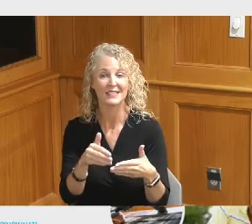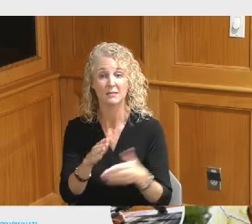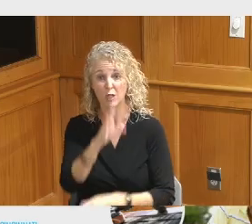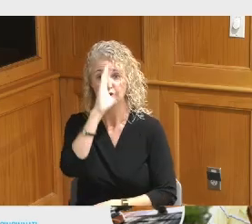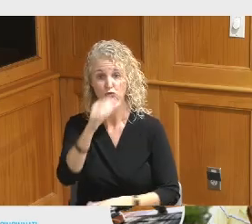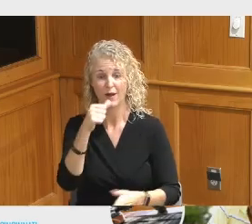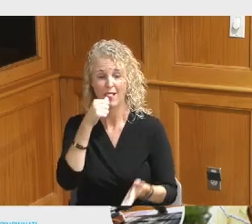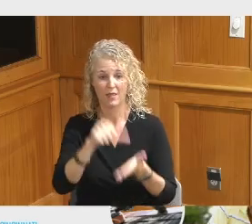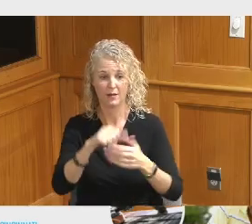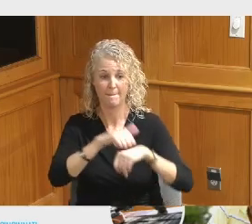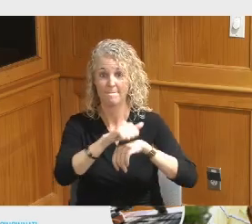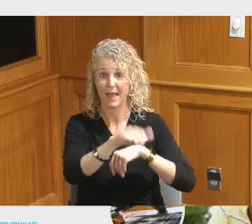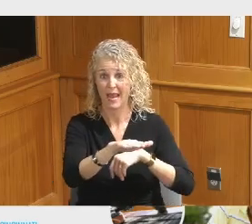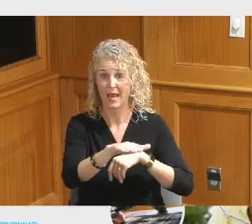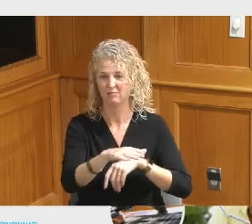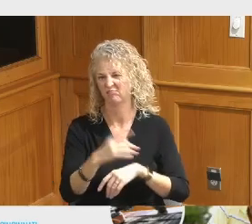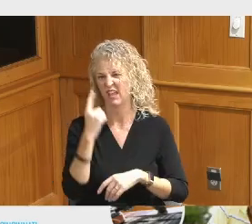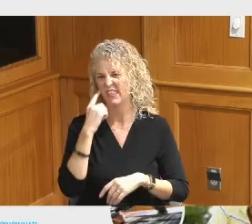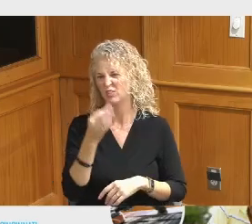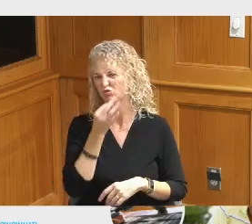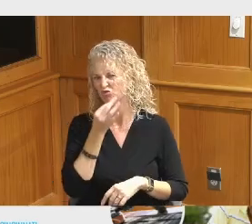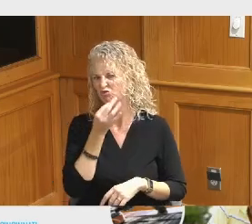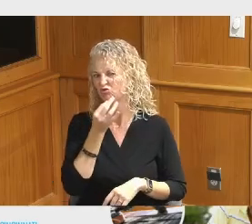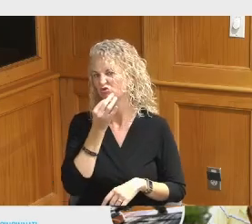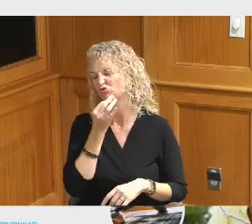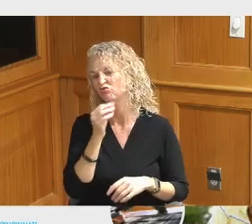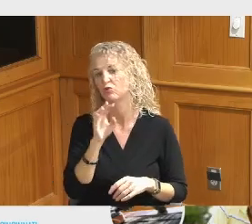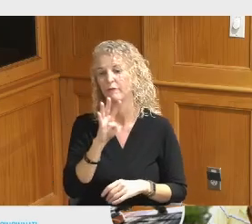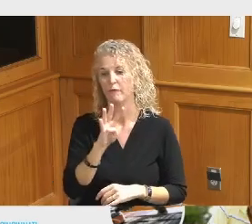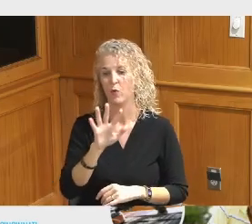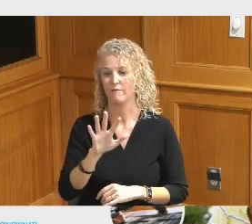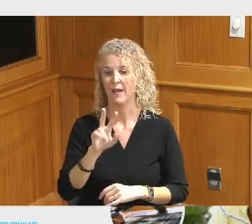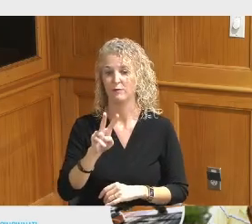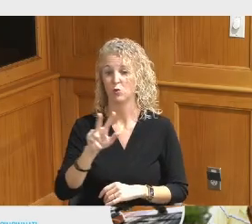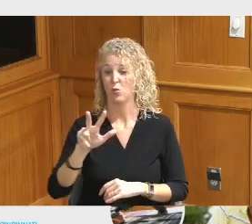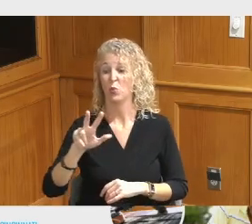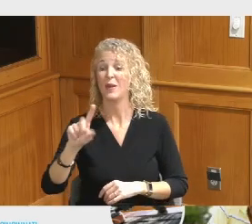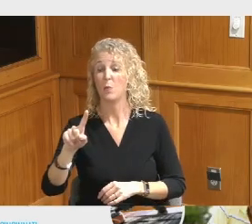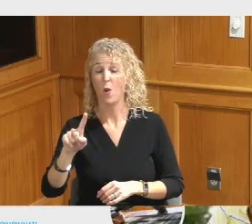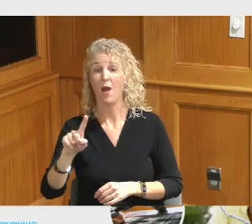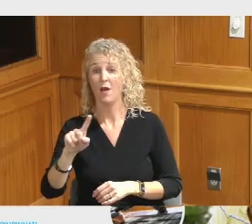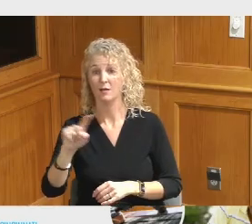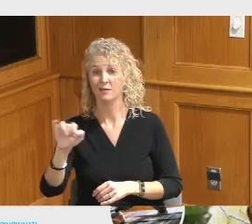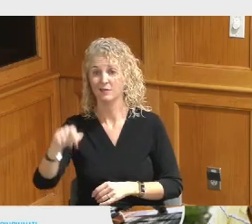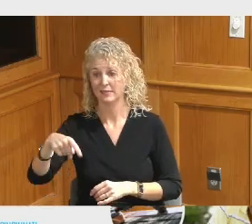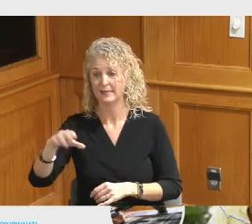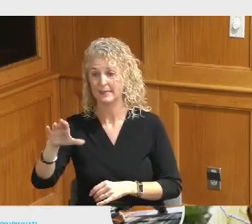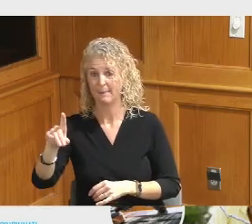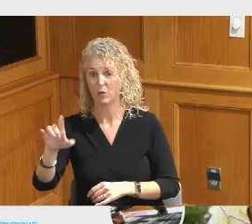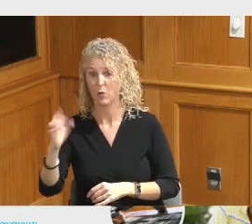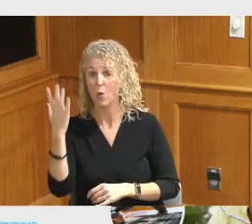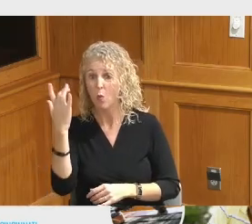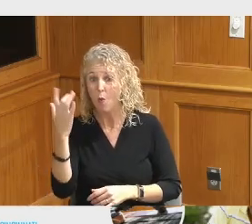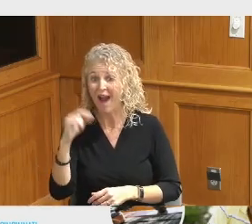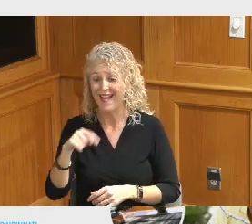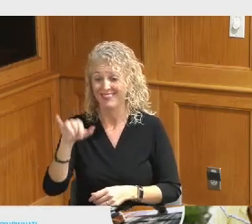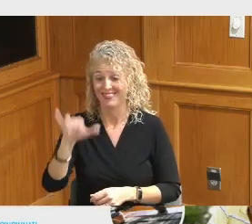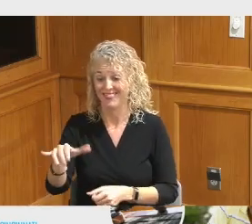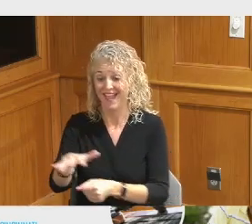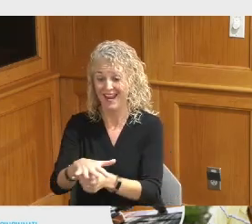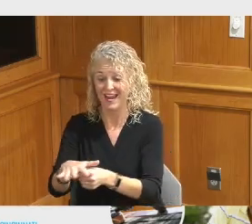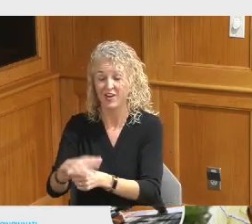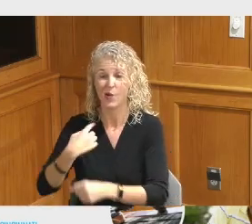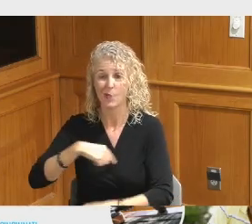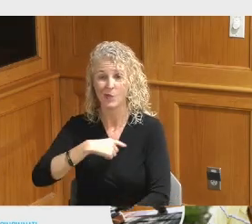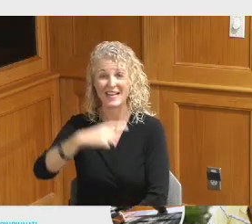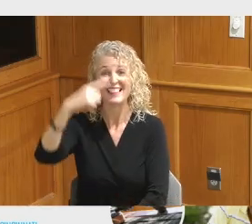direct mail here in the next few weeks, focused on the 45231 zip code to make sure that we are really reaching. We think